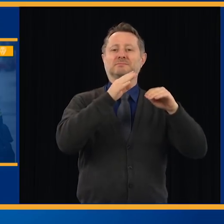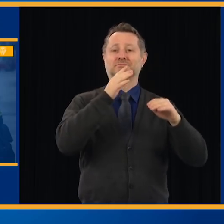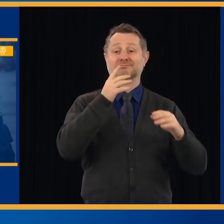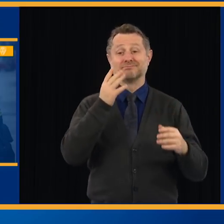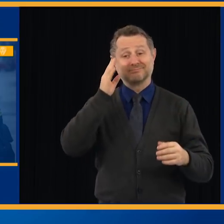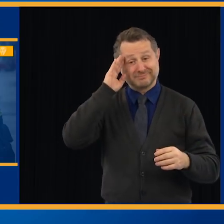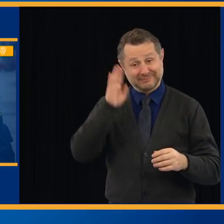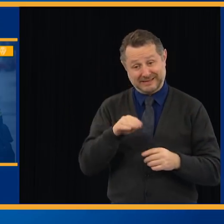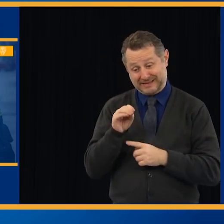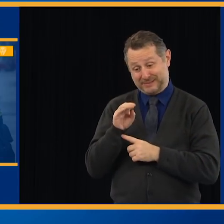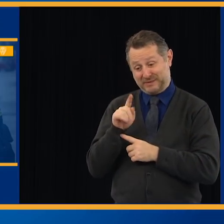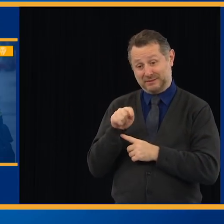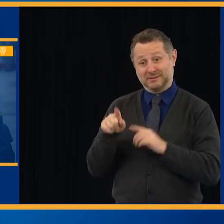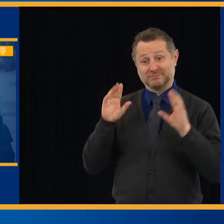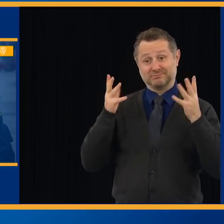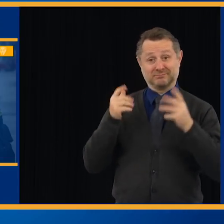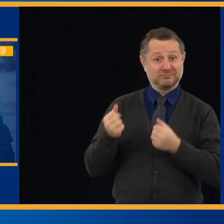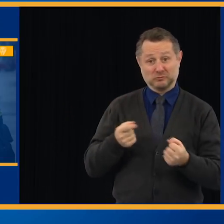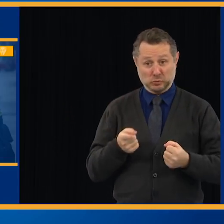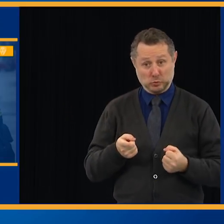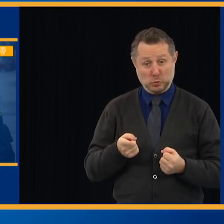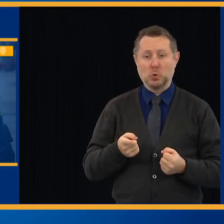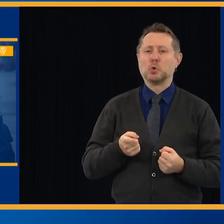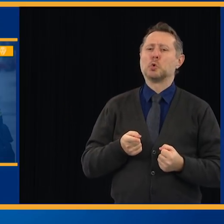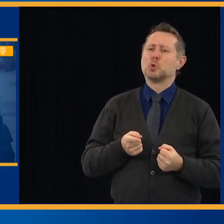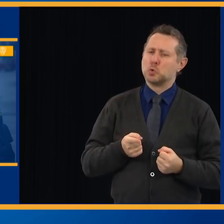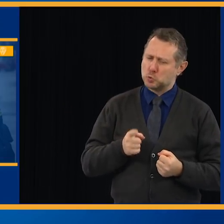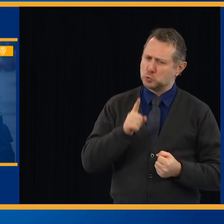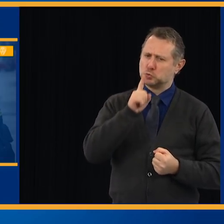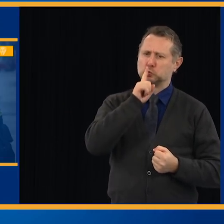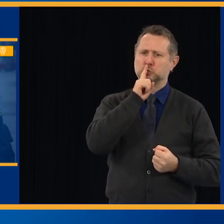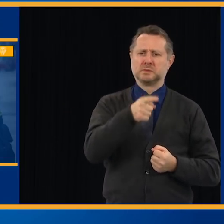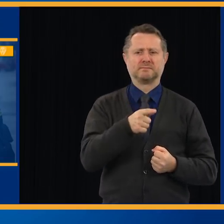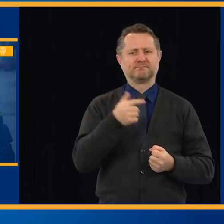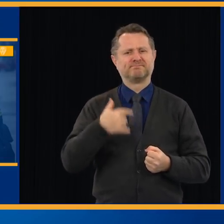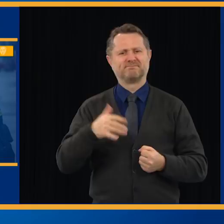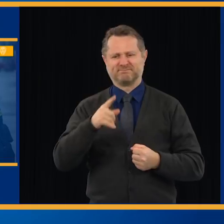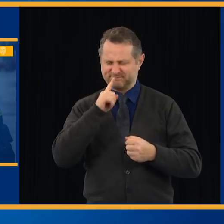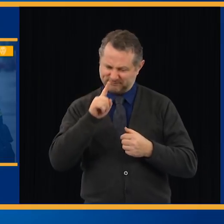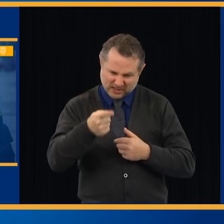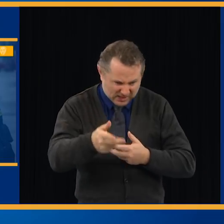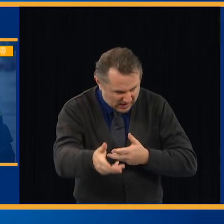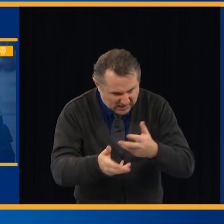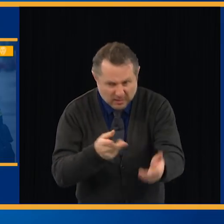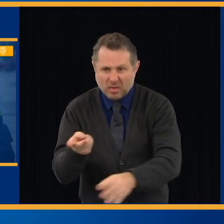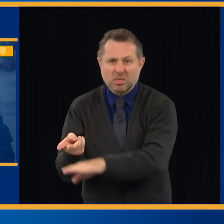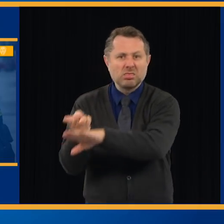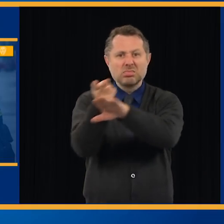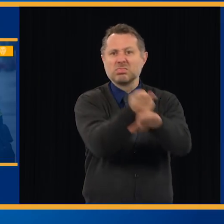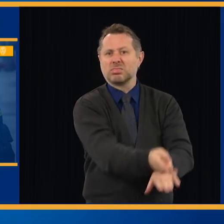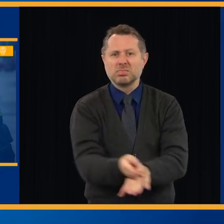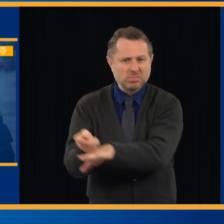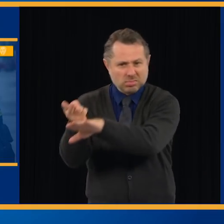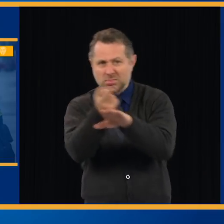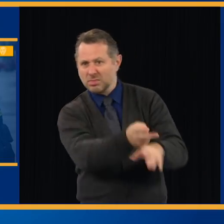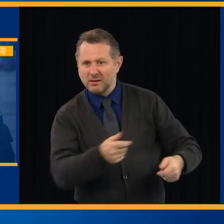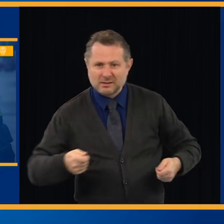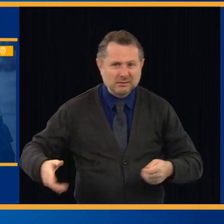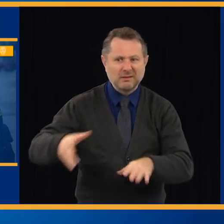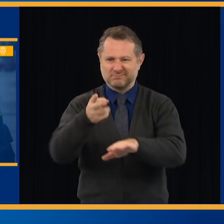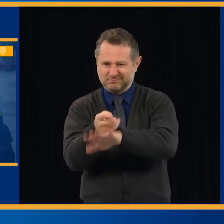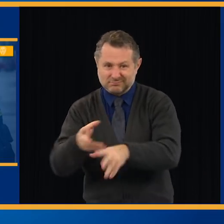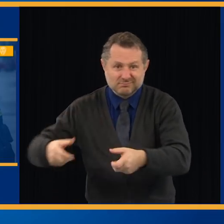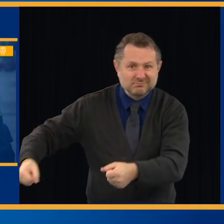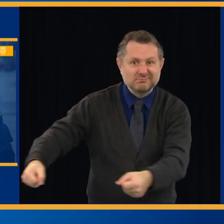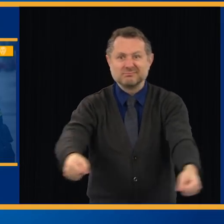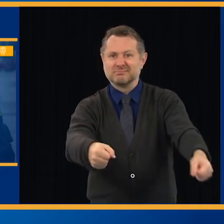EMTs, they are the front line. They're the ones who are there assisting the person in the